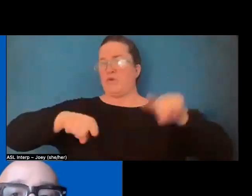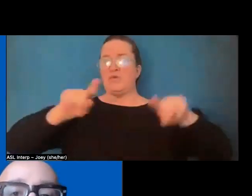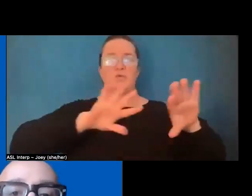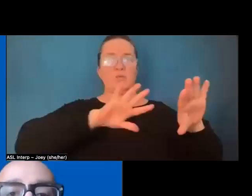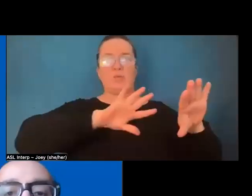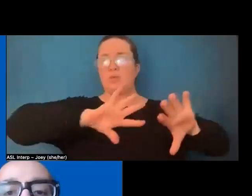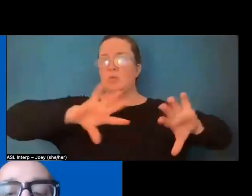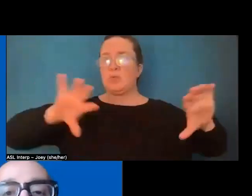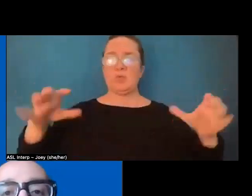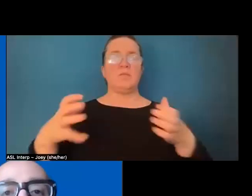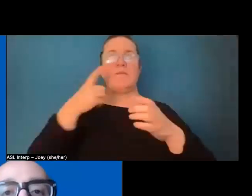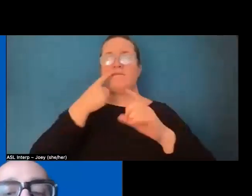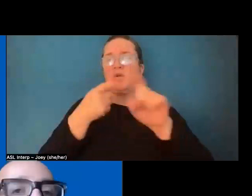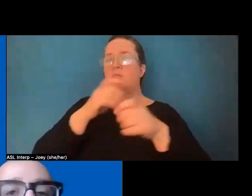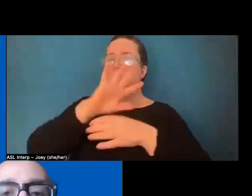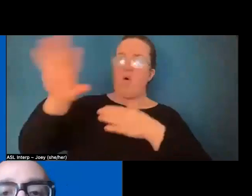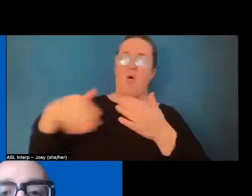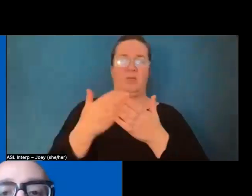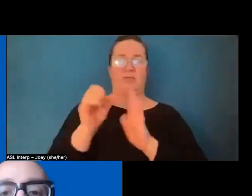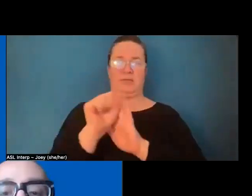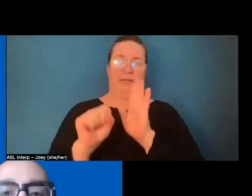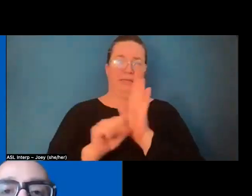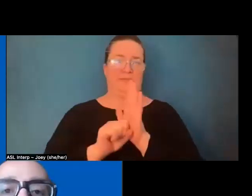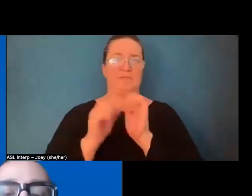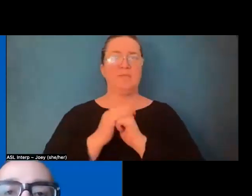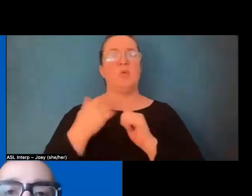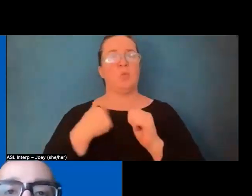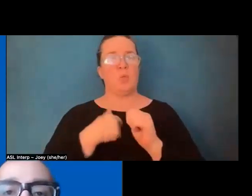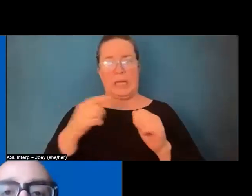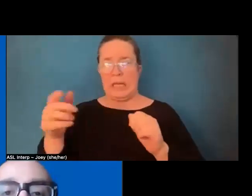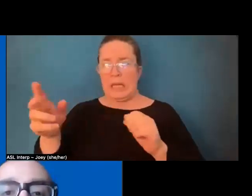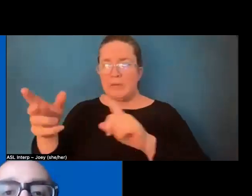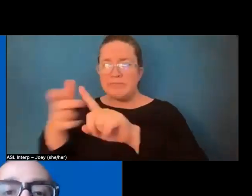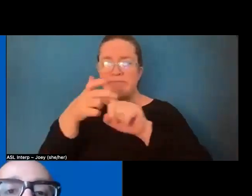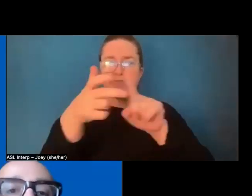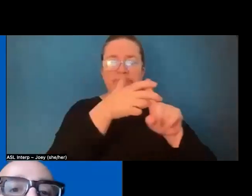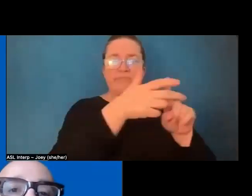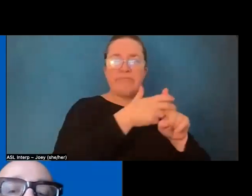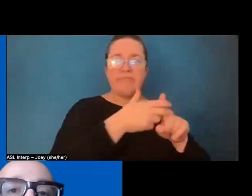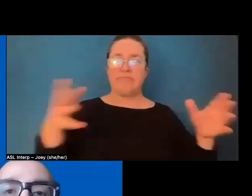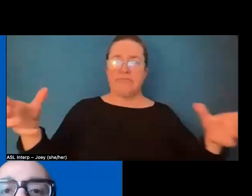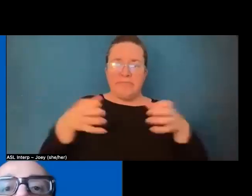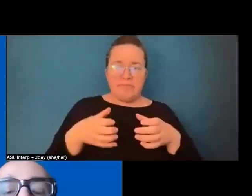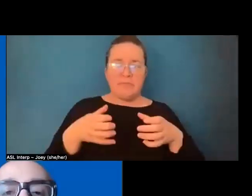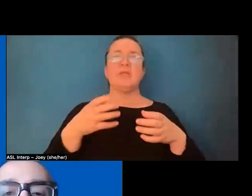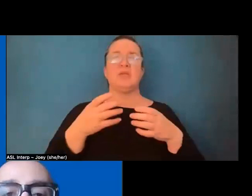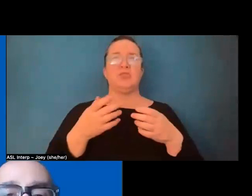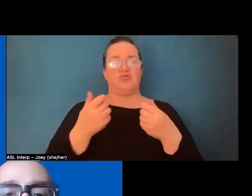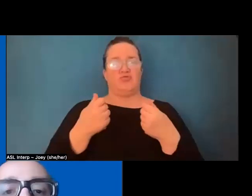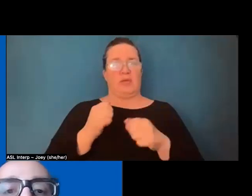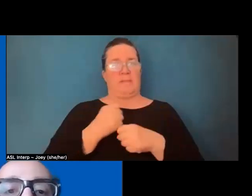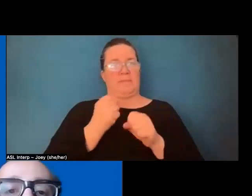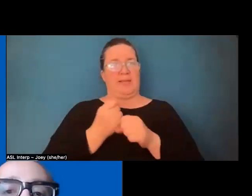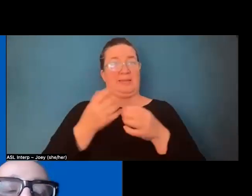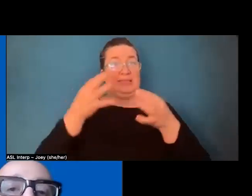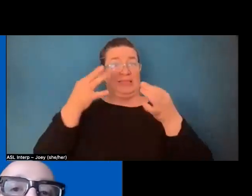entire state who we put together in order to keep decision making as close to the communities that we're trying to